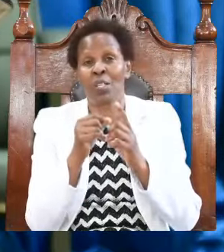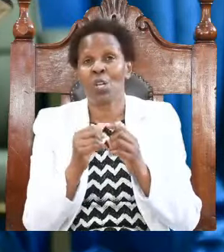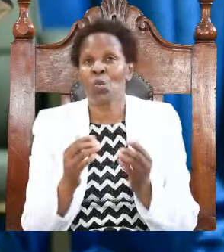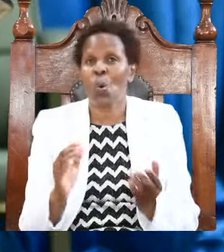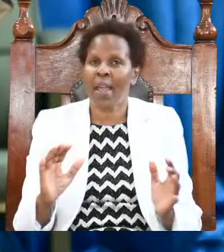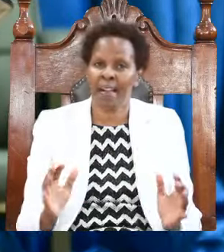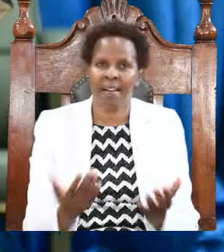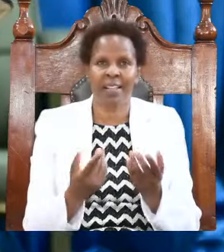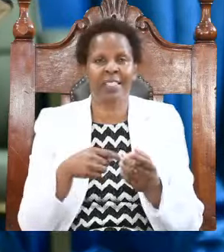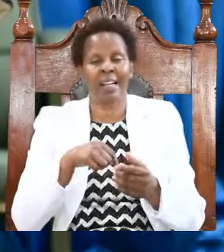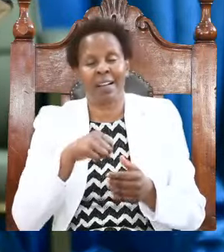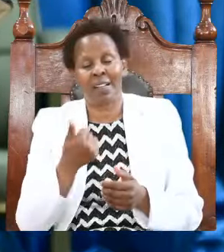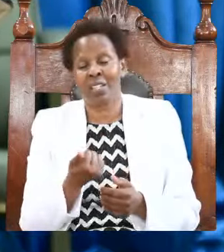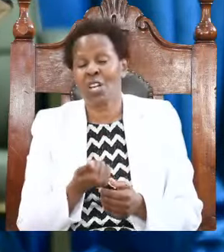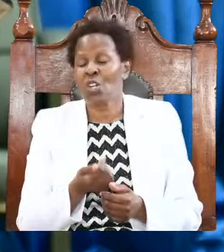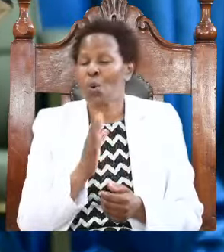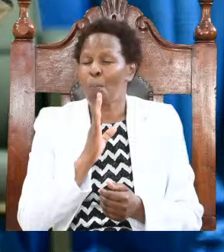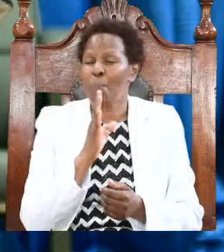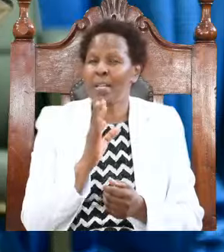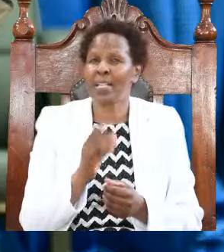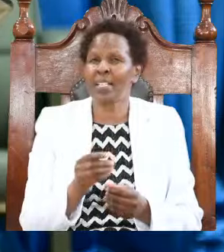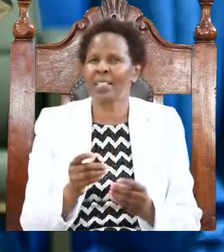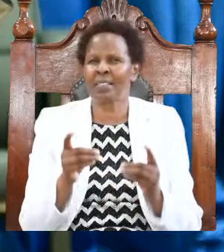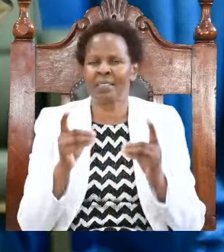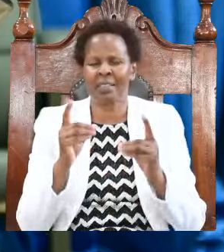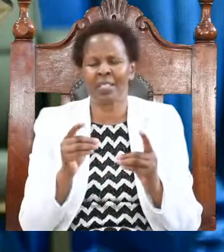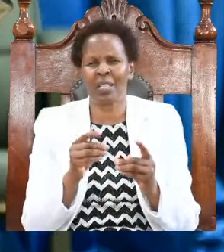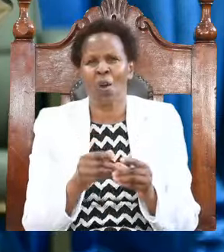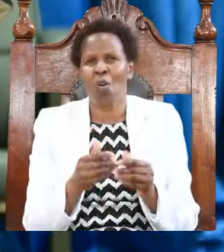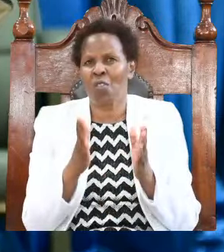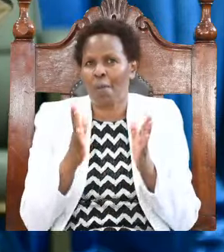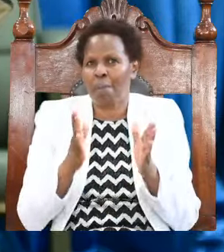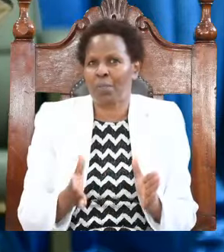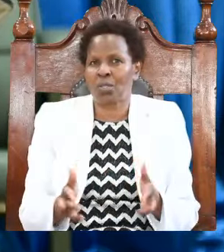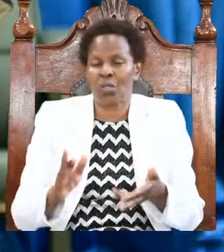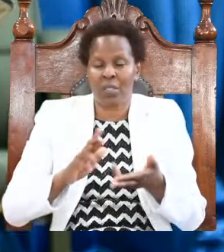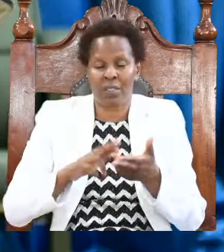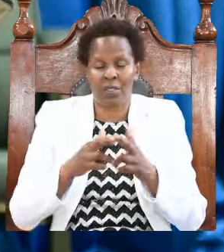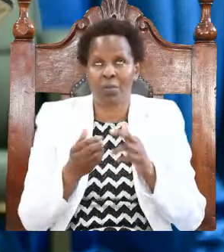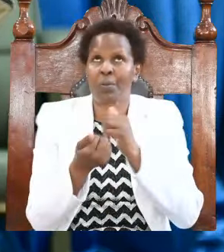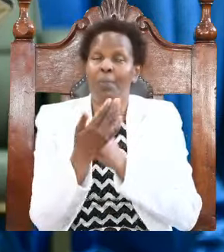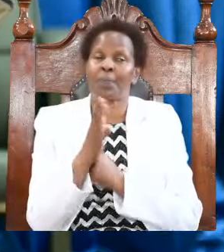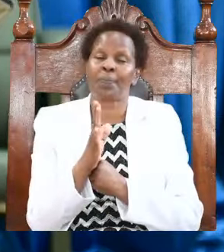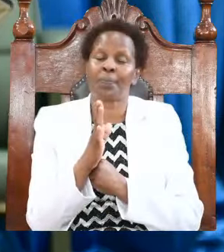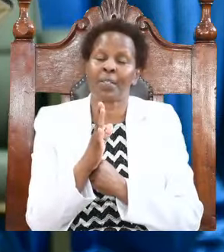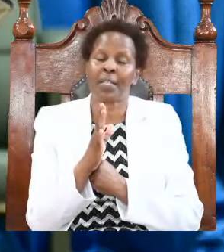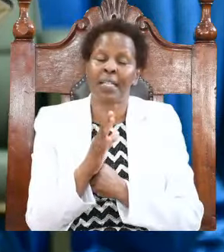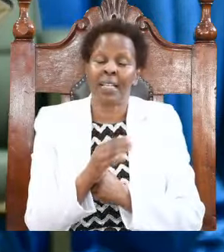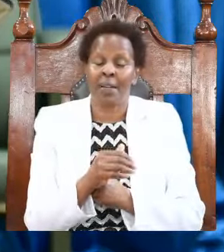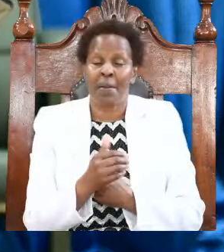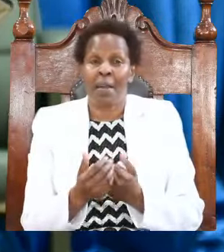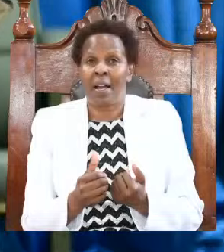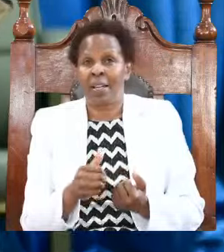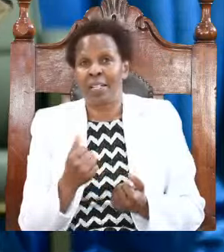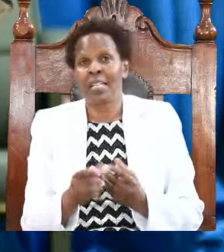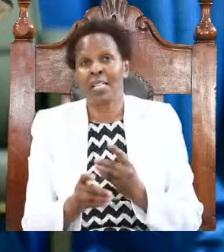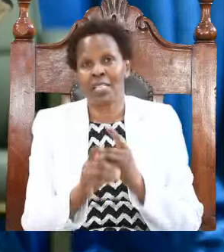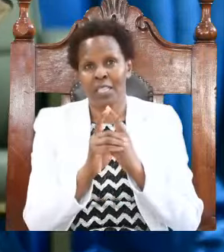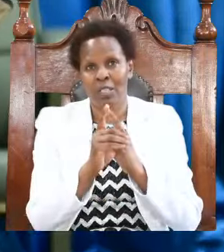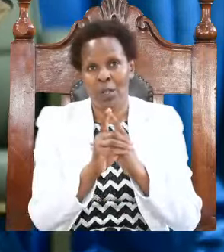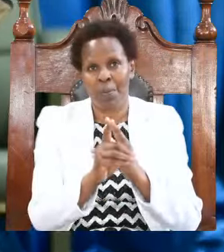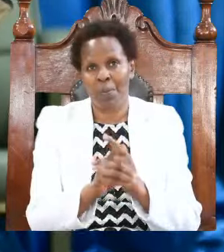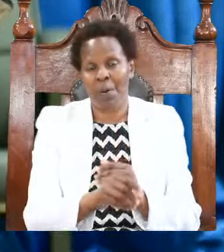encourage others to be intentional and deliberate about their personal relationship with God, and somehow discipleship